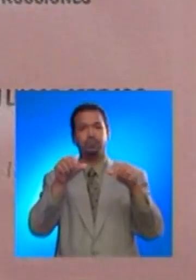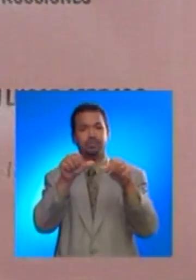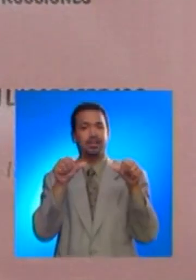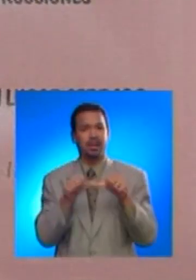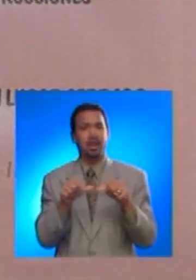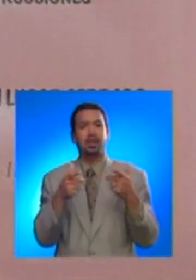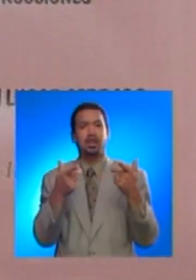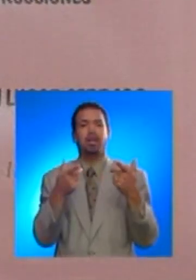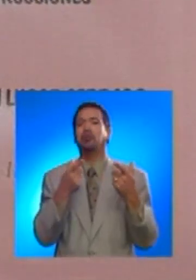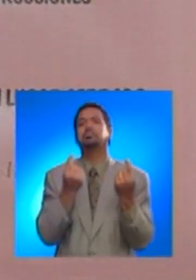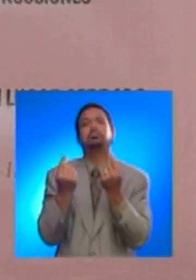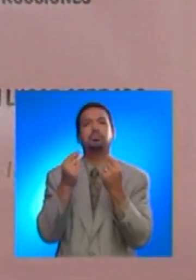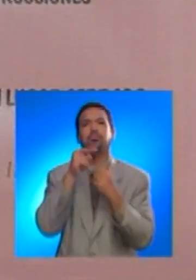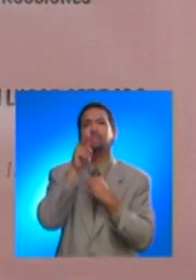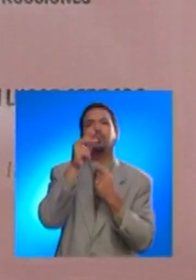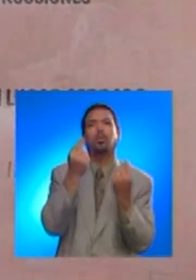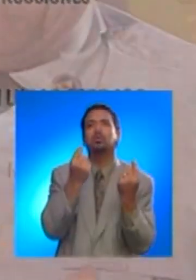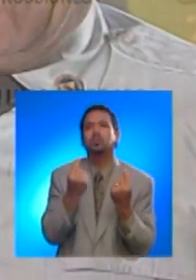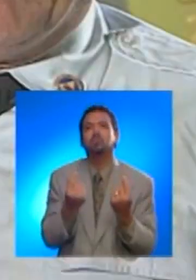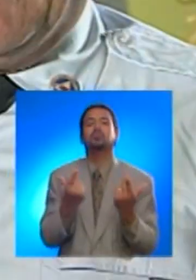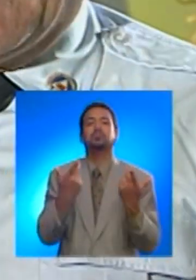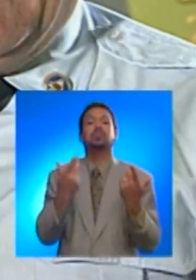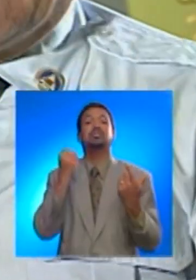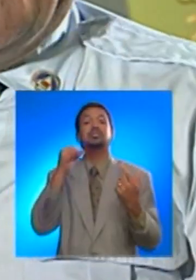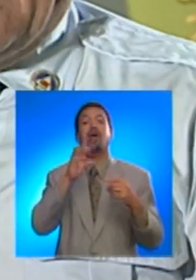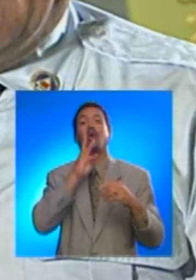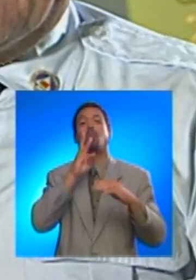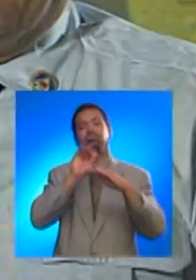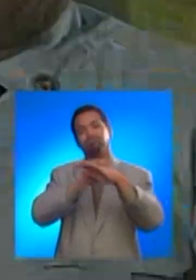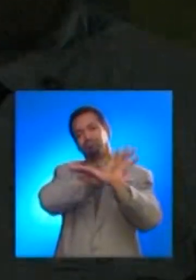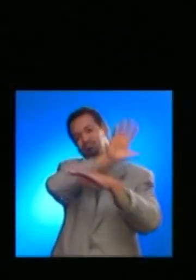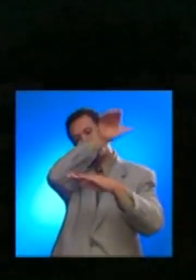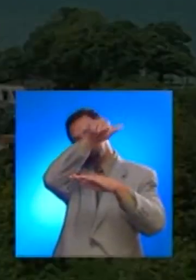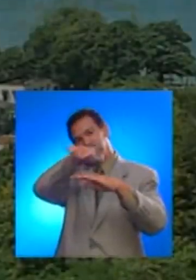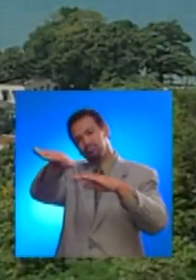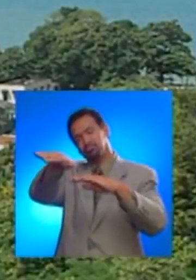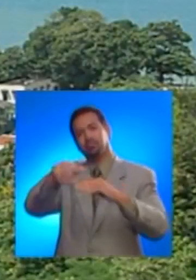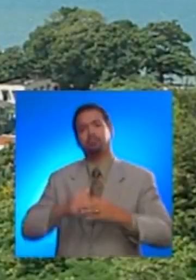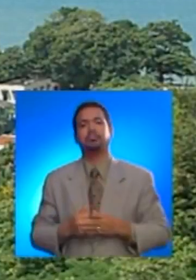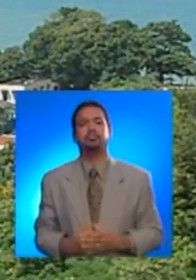were posted so that everyone would know what to do in case of a tsunami.